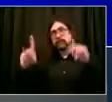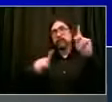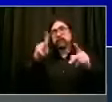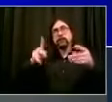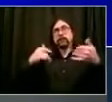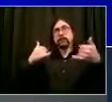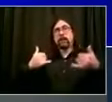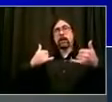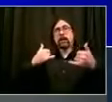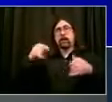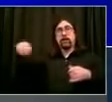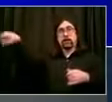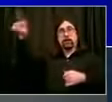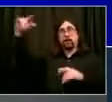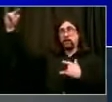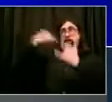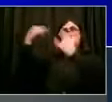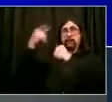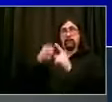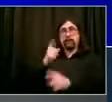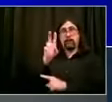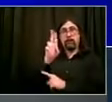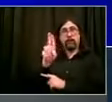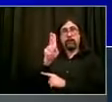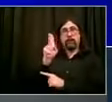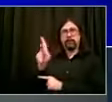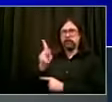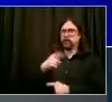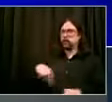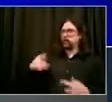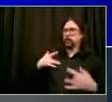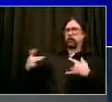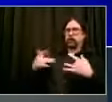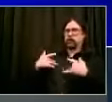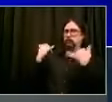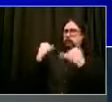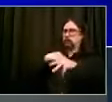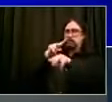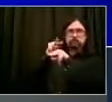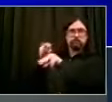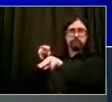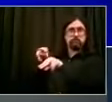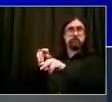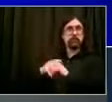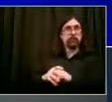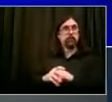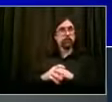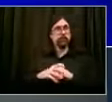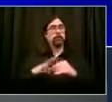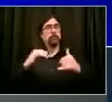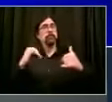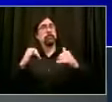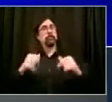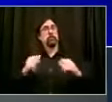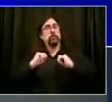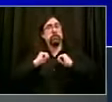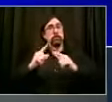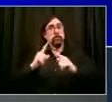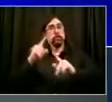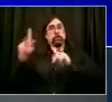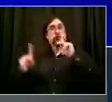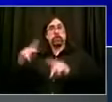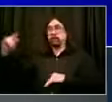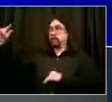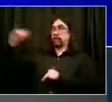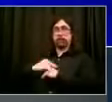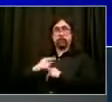order directing them to quarantine. This will be a personal and direct order to every single one of them, telling them they